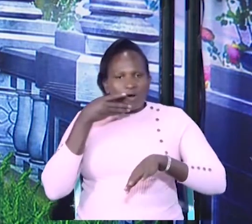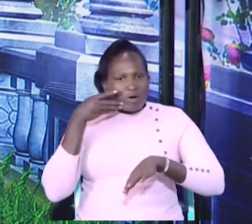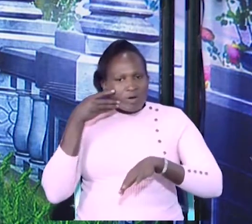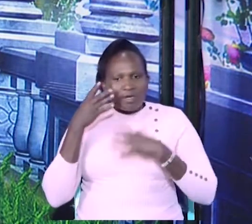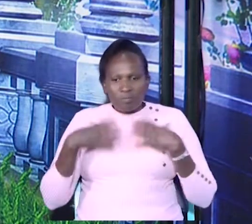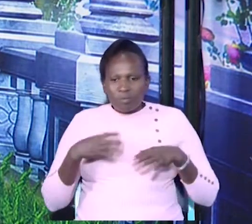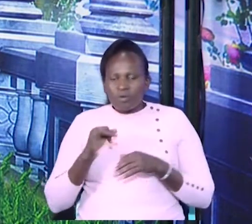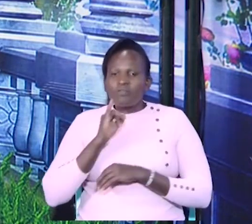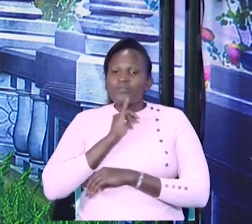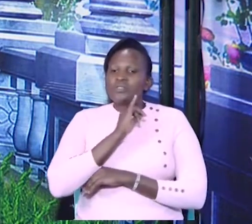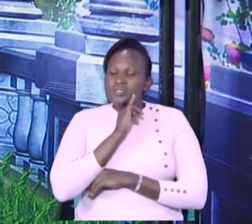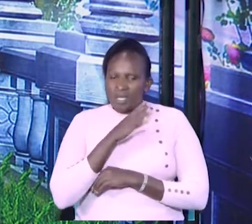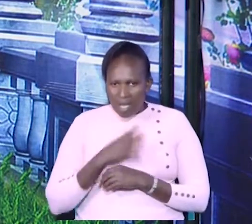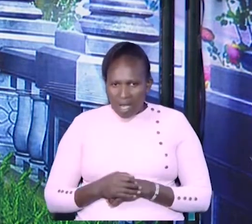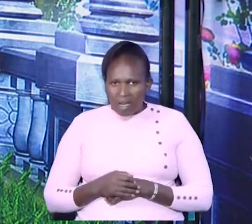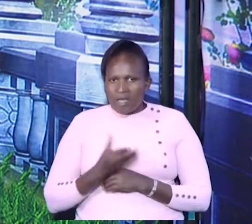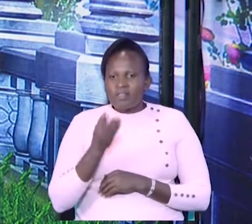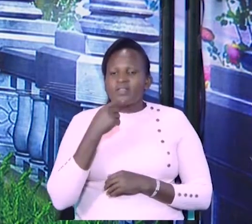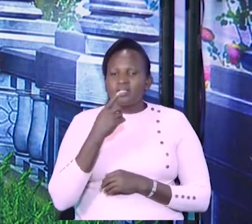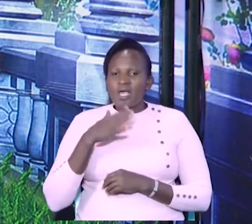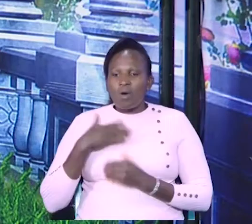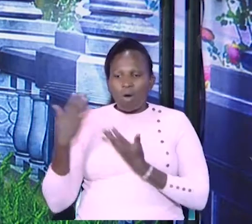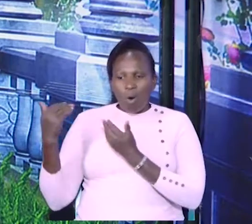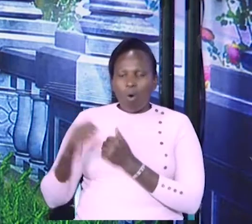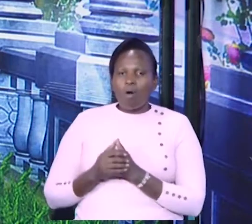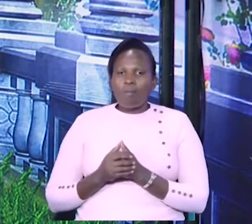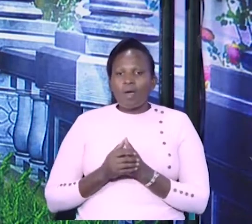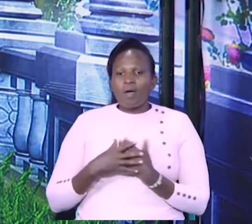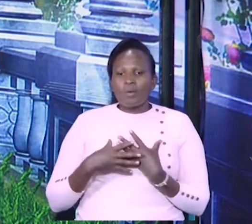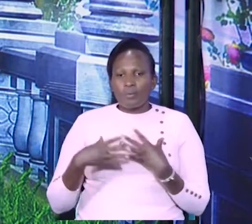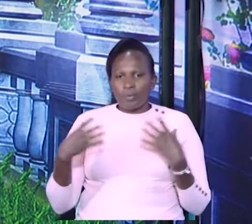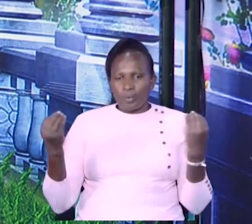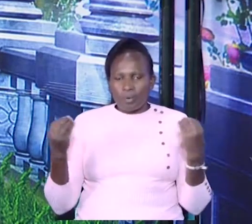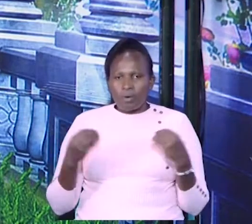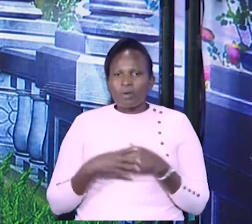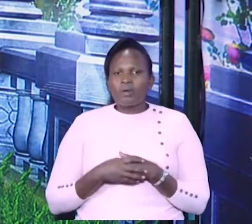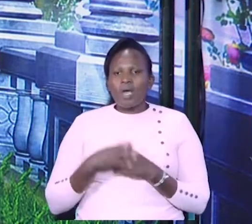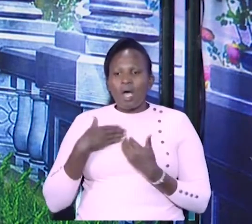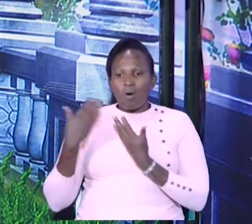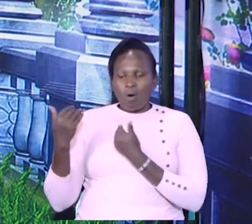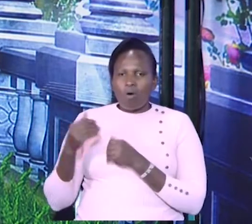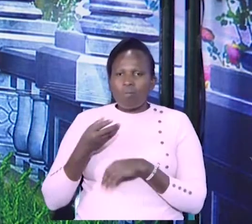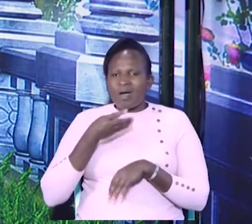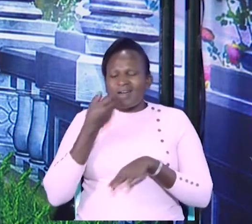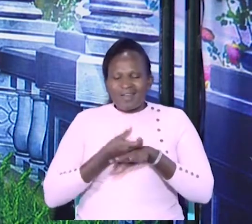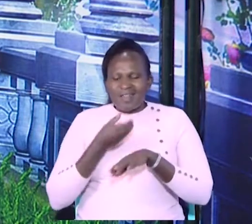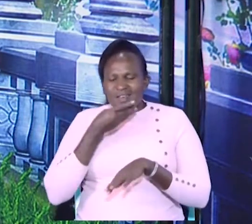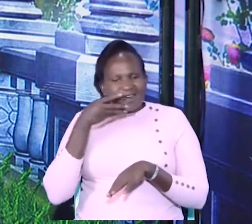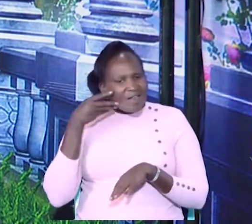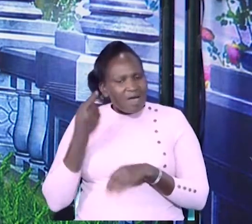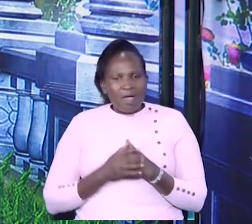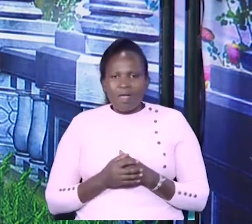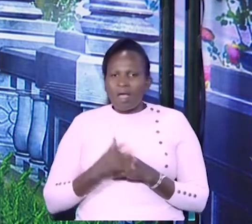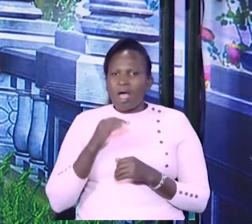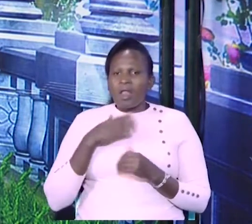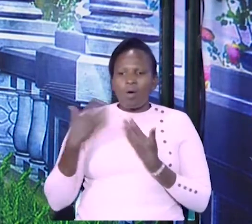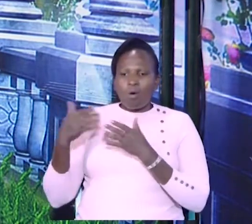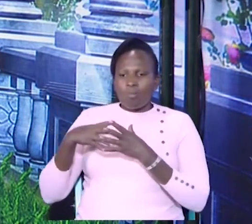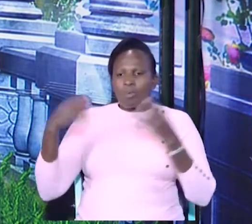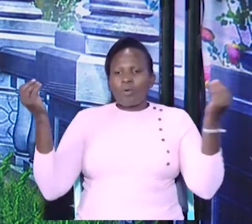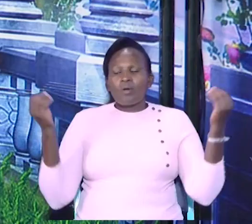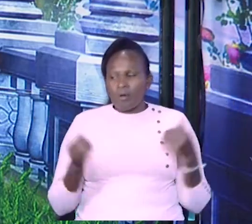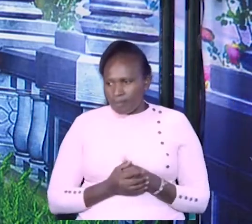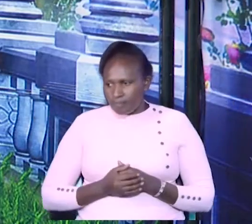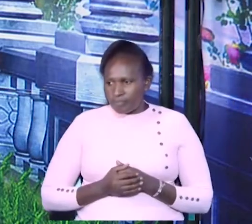people of Israel. They say our hope, our bones are dried up and our hope is